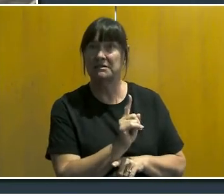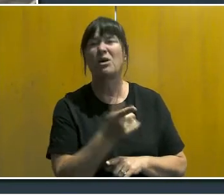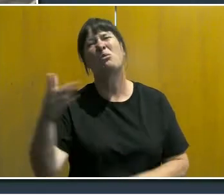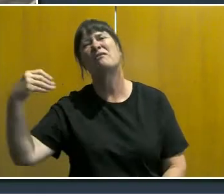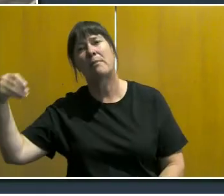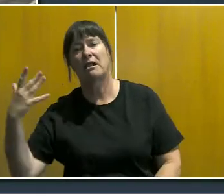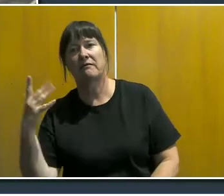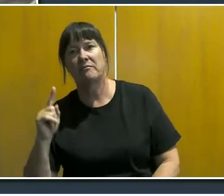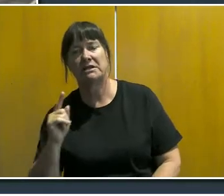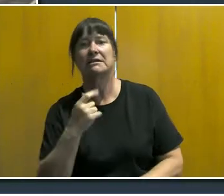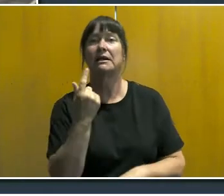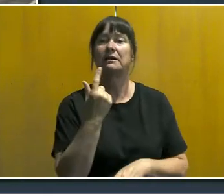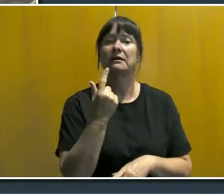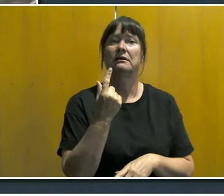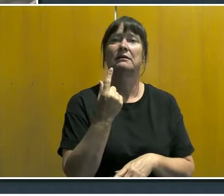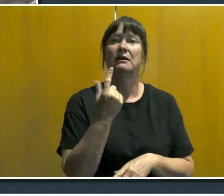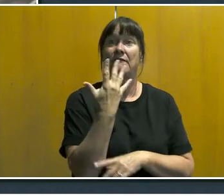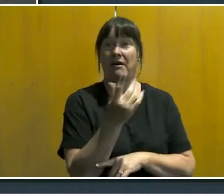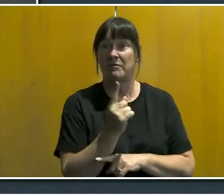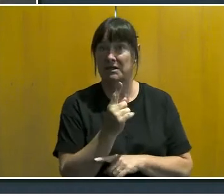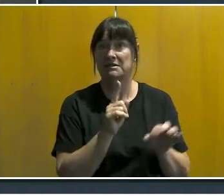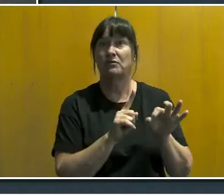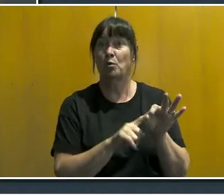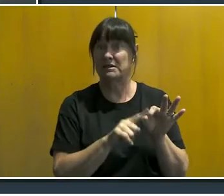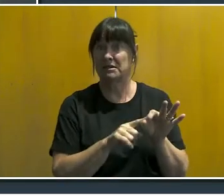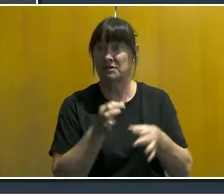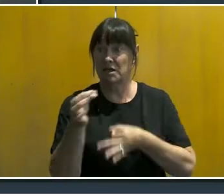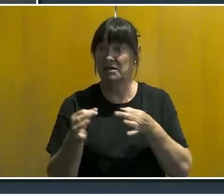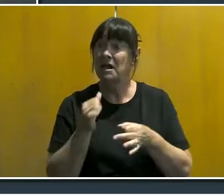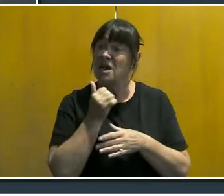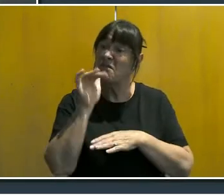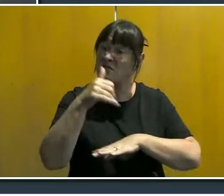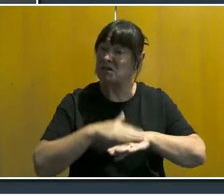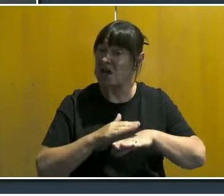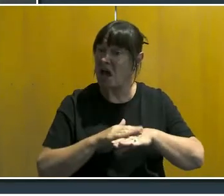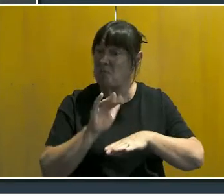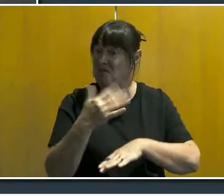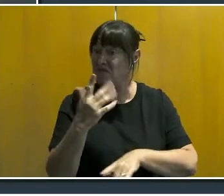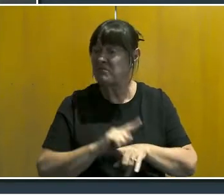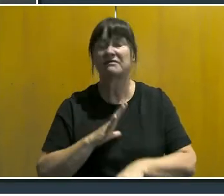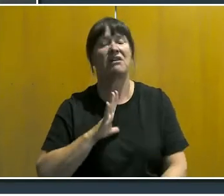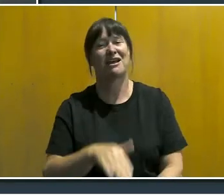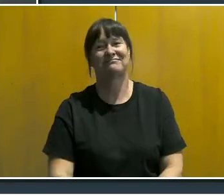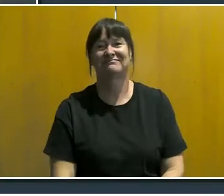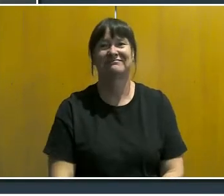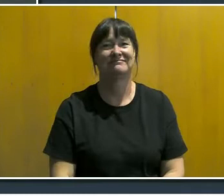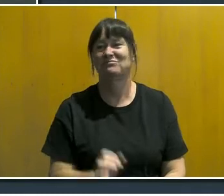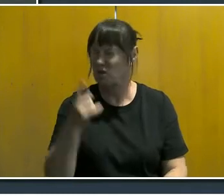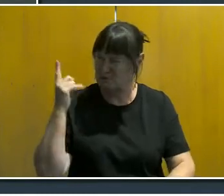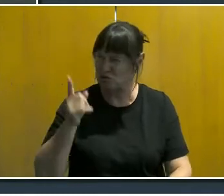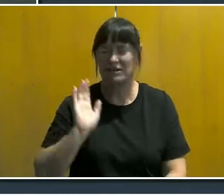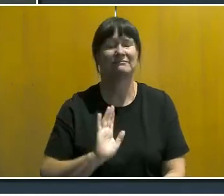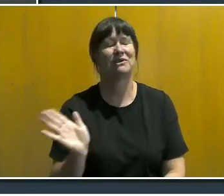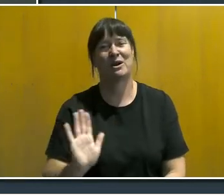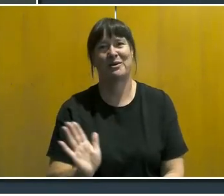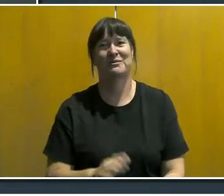will ring at the end of that 5 minutes, and then 5 minutes for questions. But if you do run a little over the initial 5 minutes, that's no problem. We're being pretty